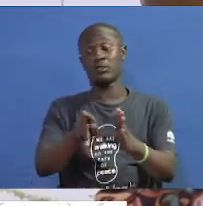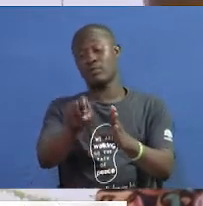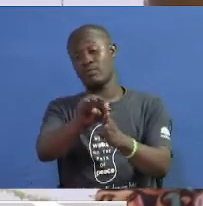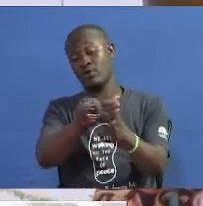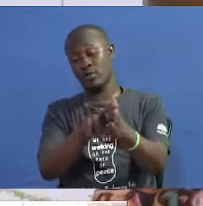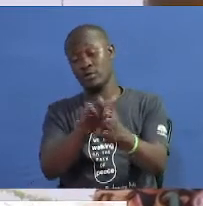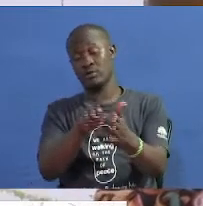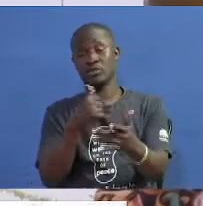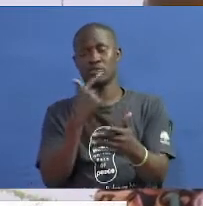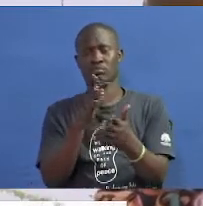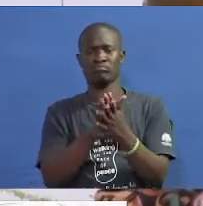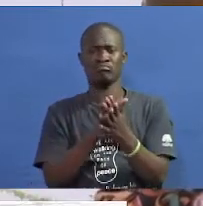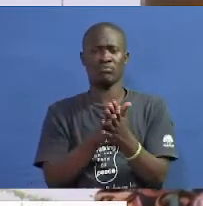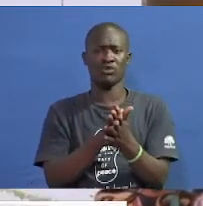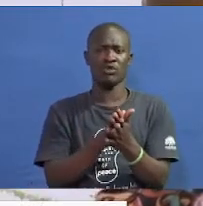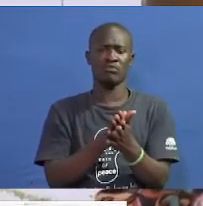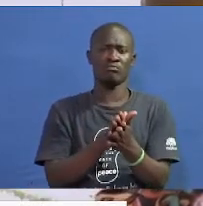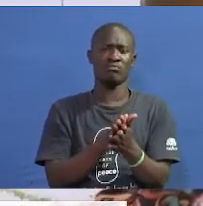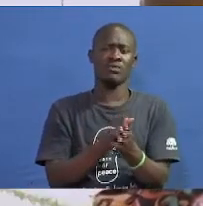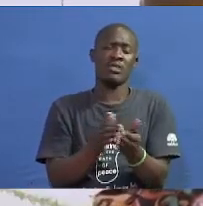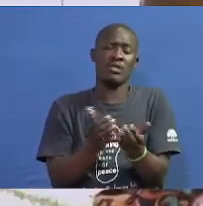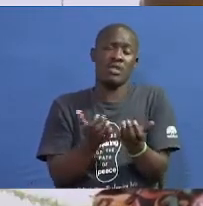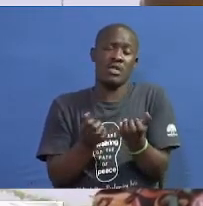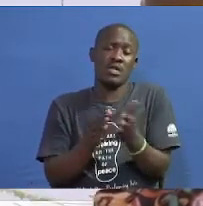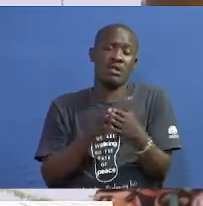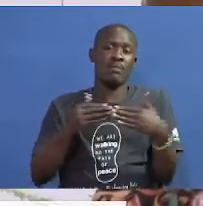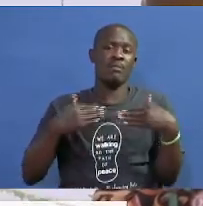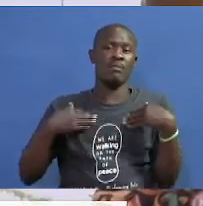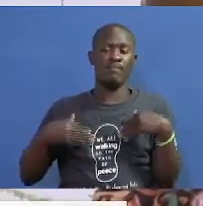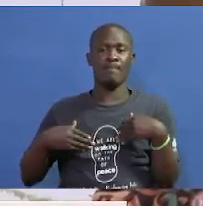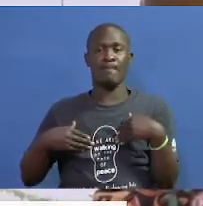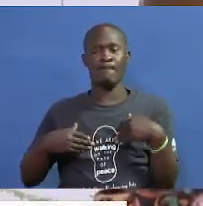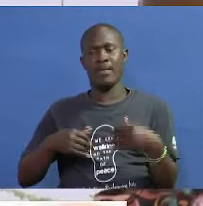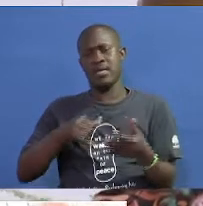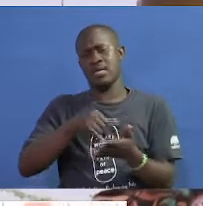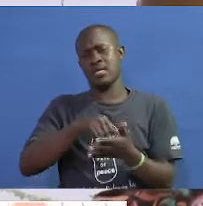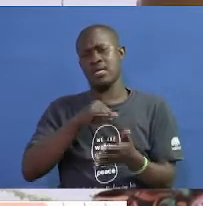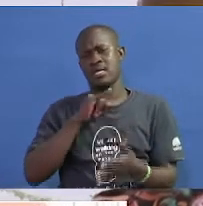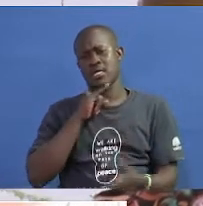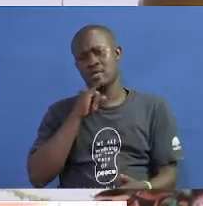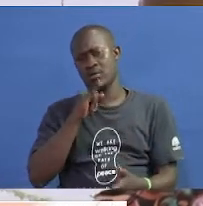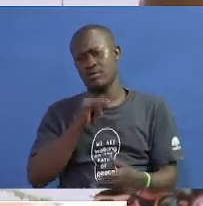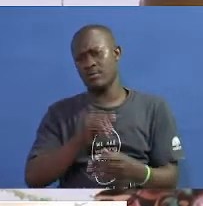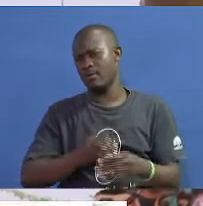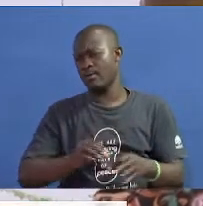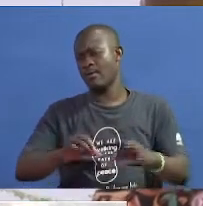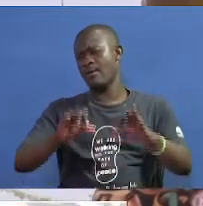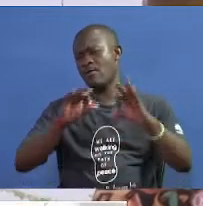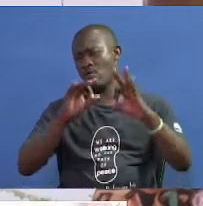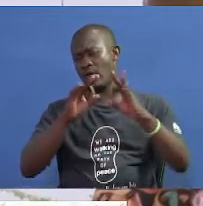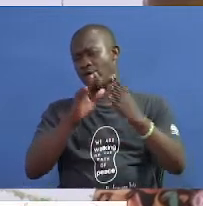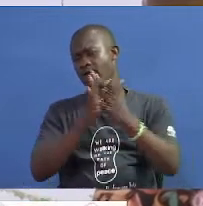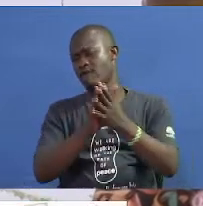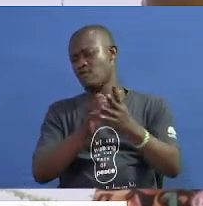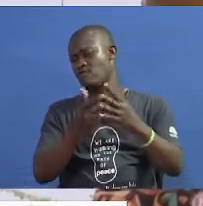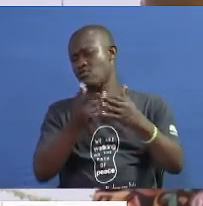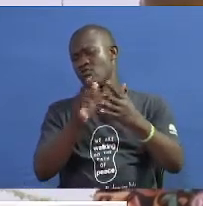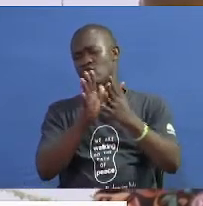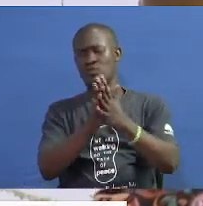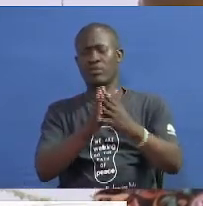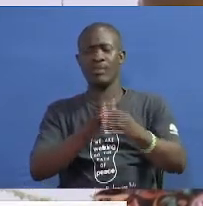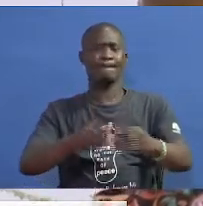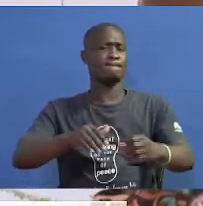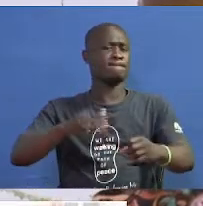on maternal health, antenatal health. And it is really a wonderful device with the